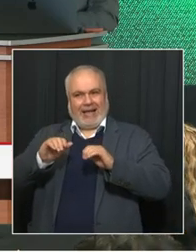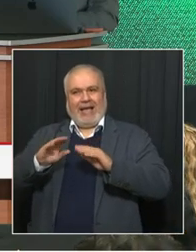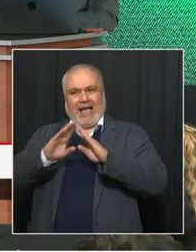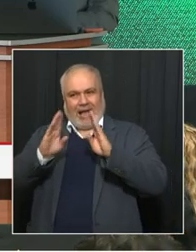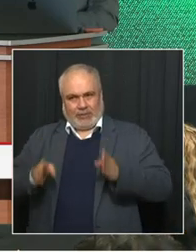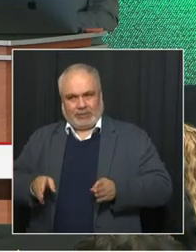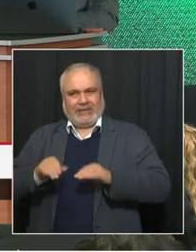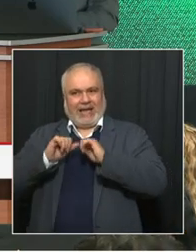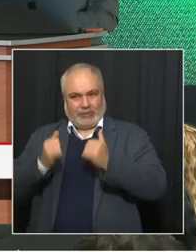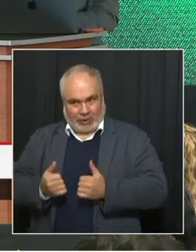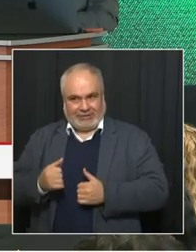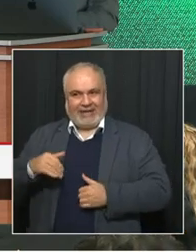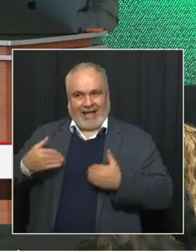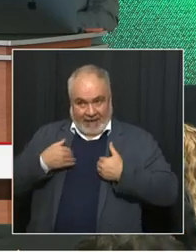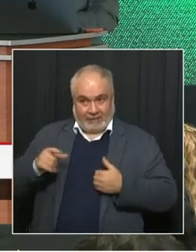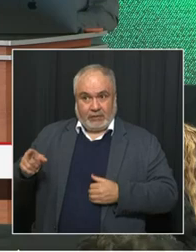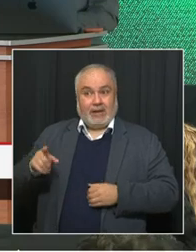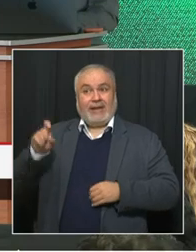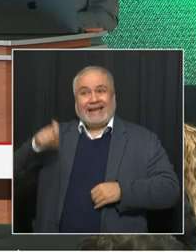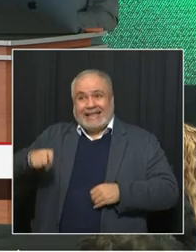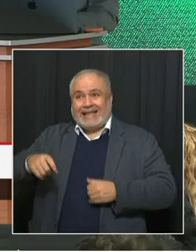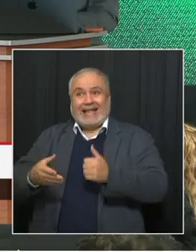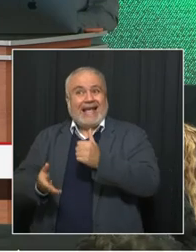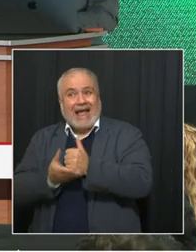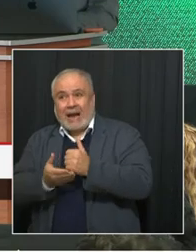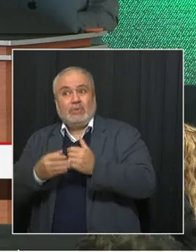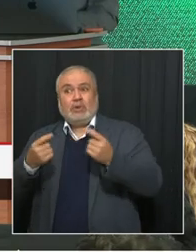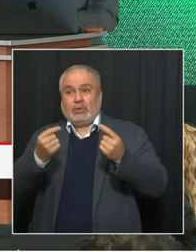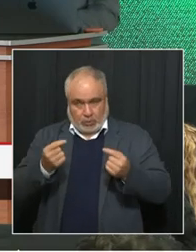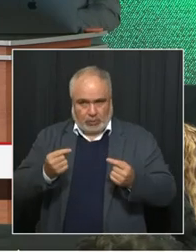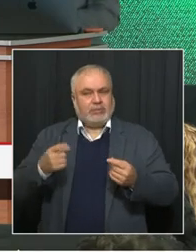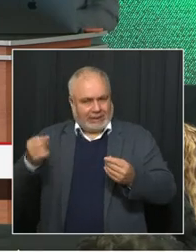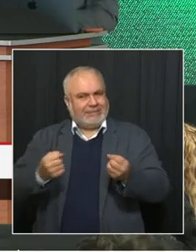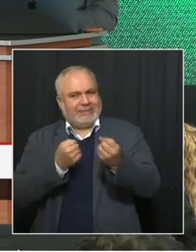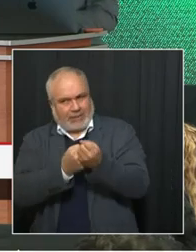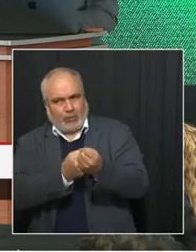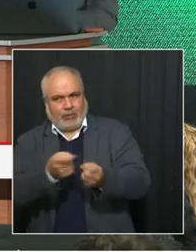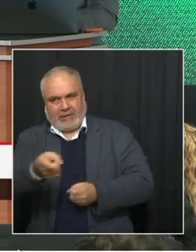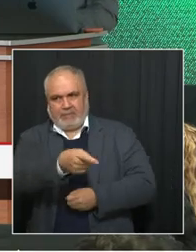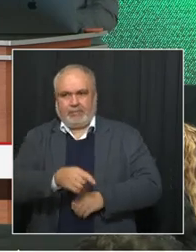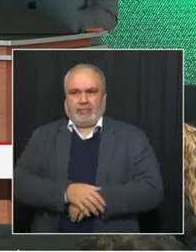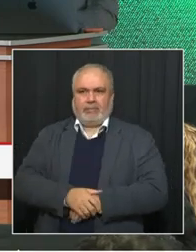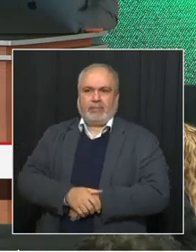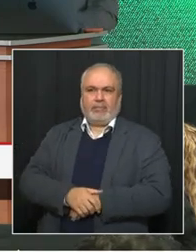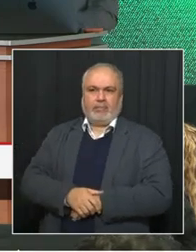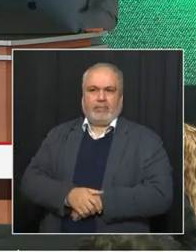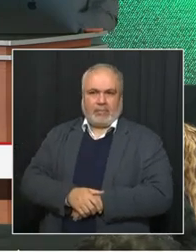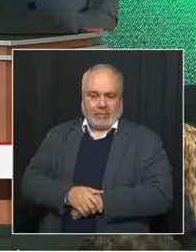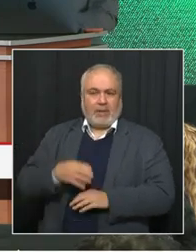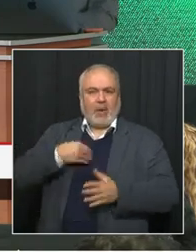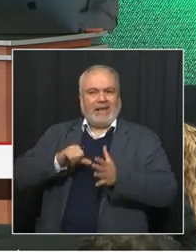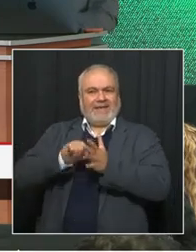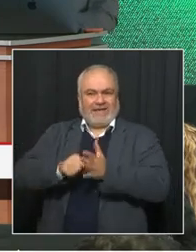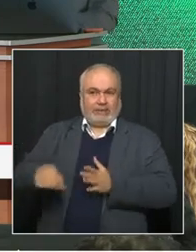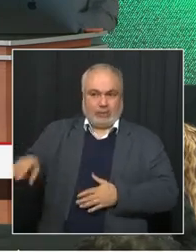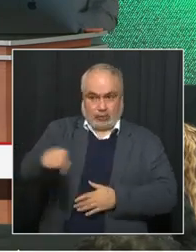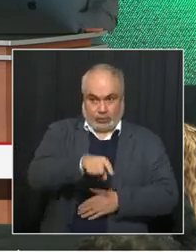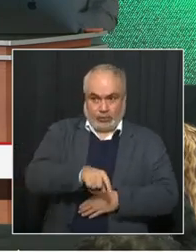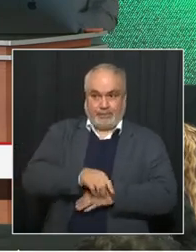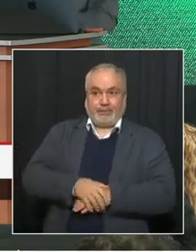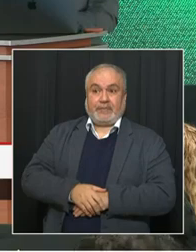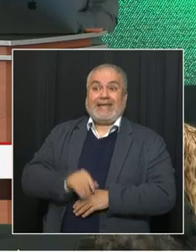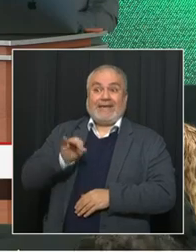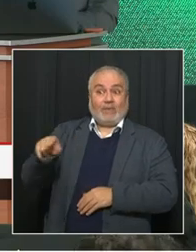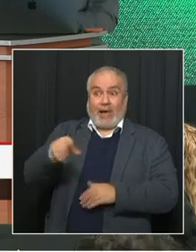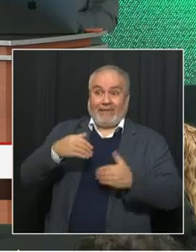But as I started, and as you just emphasized, you want to stay, if you have a house and you want to stay in your house, programs like Safe